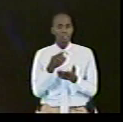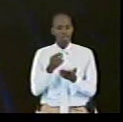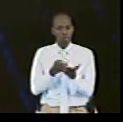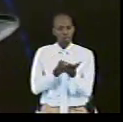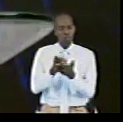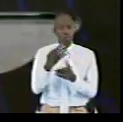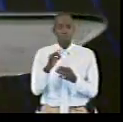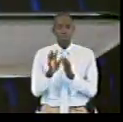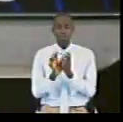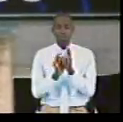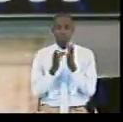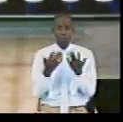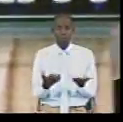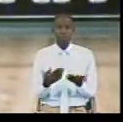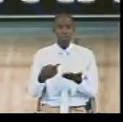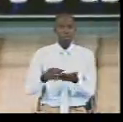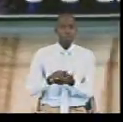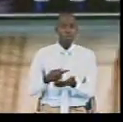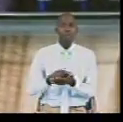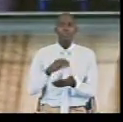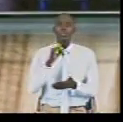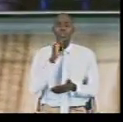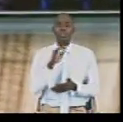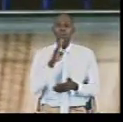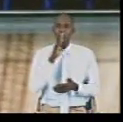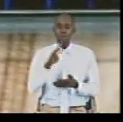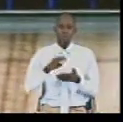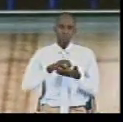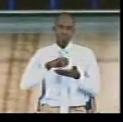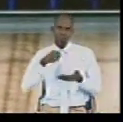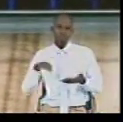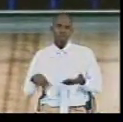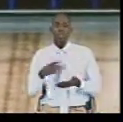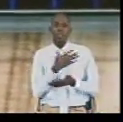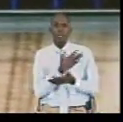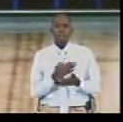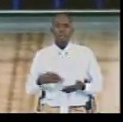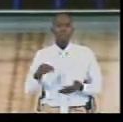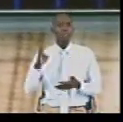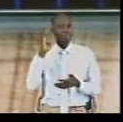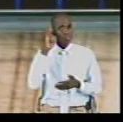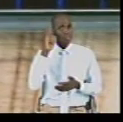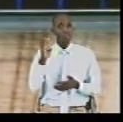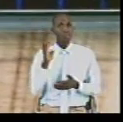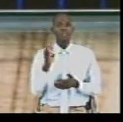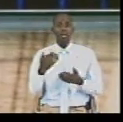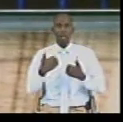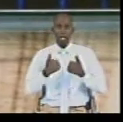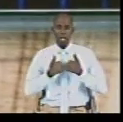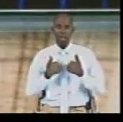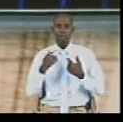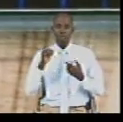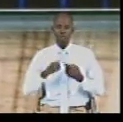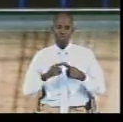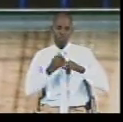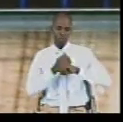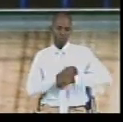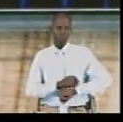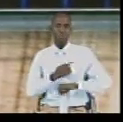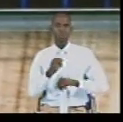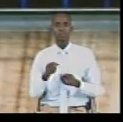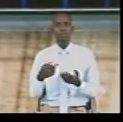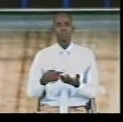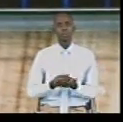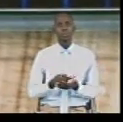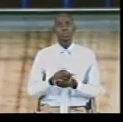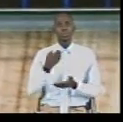was being eroded into, and he wanted and he had to defend the gospel, the truth